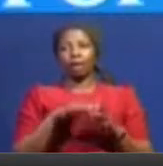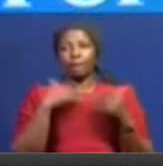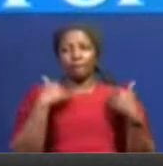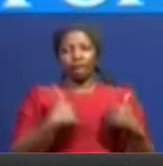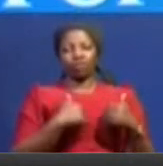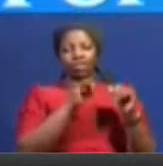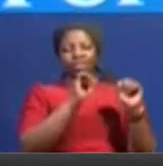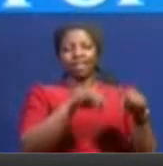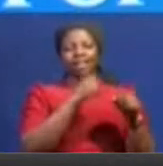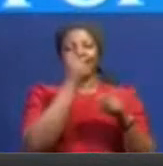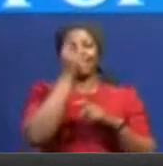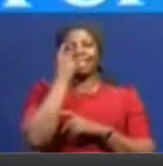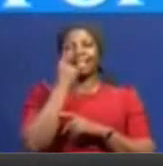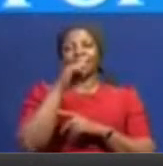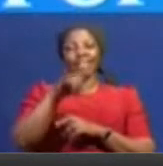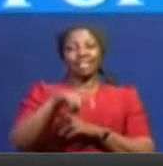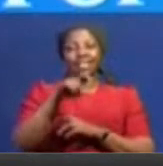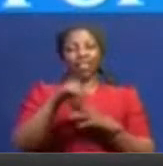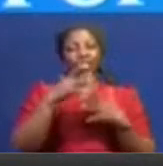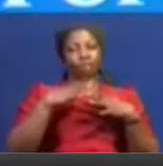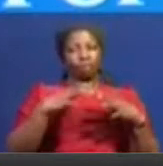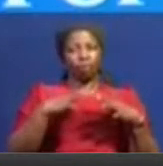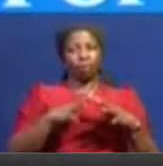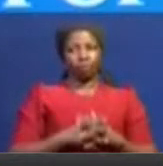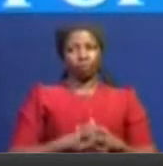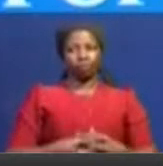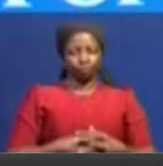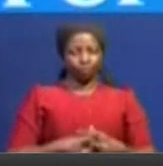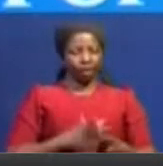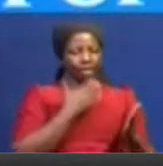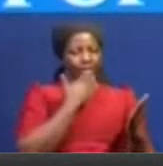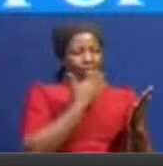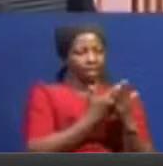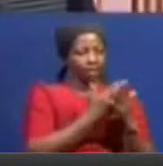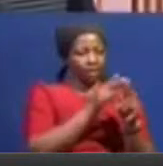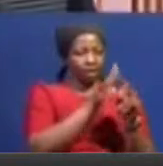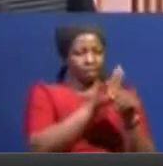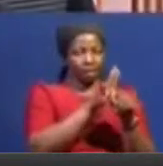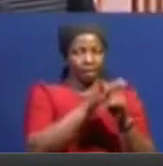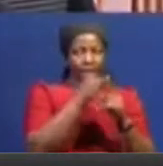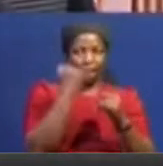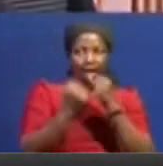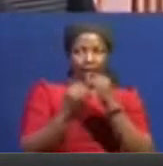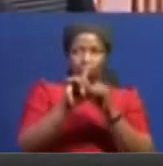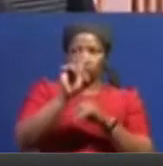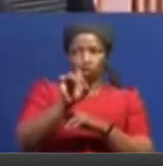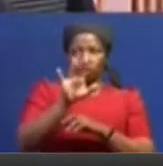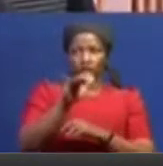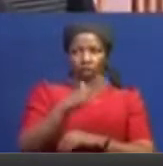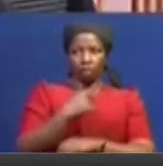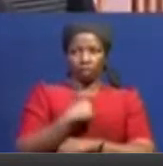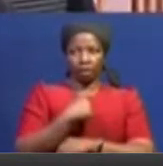what the needs of Wanjiku would be. Thank you very much. Yes. The last question from me,